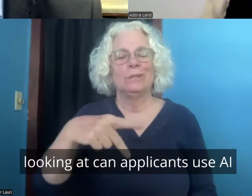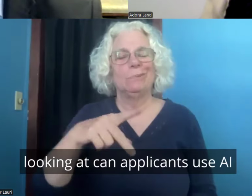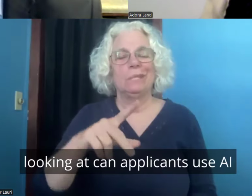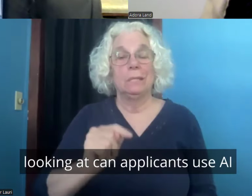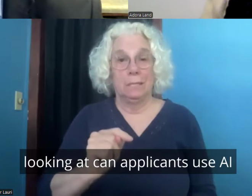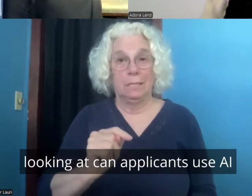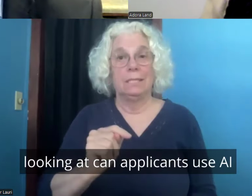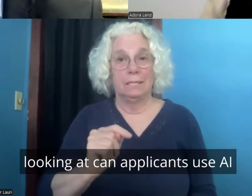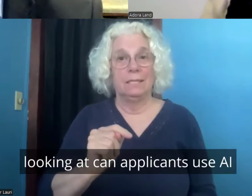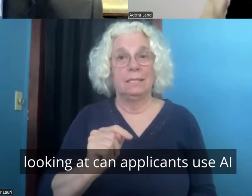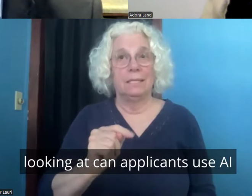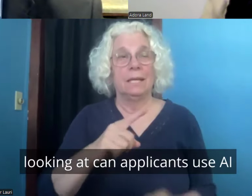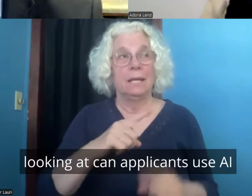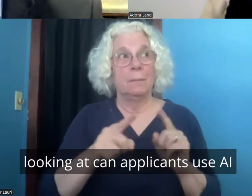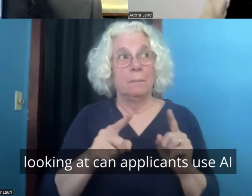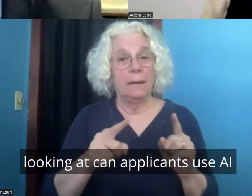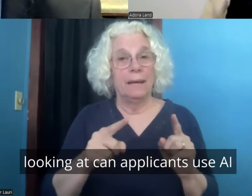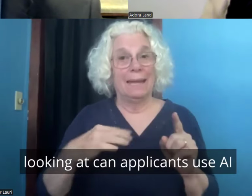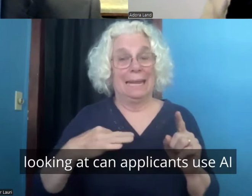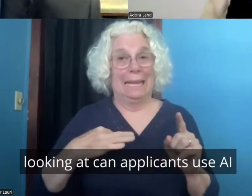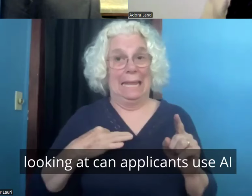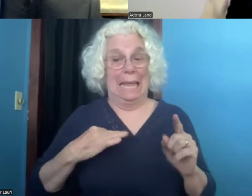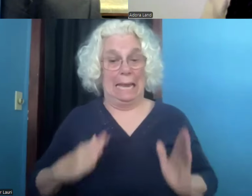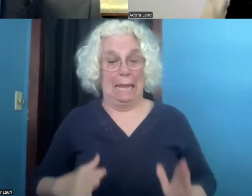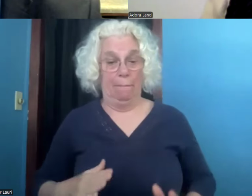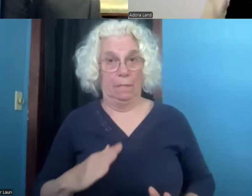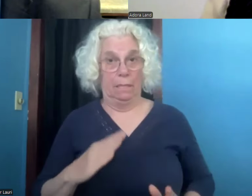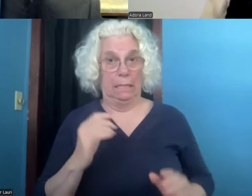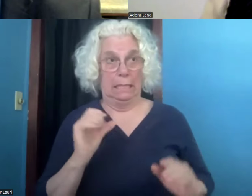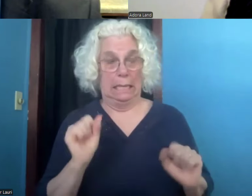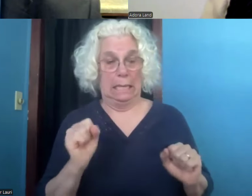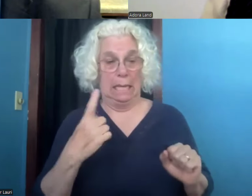at can applicants use